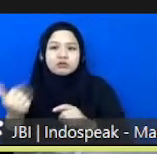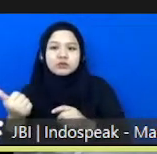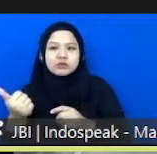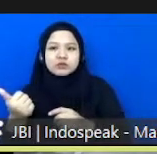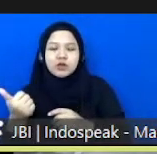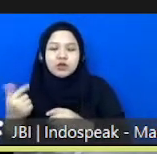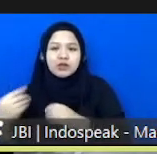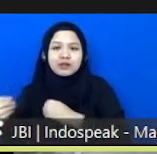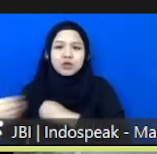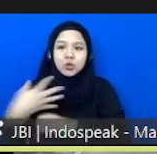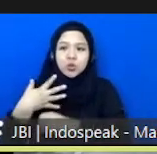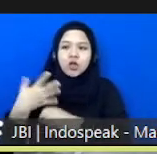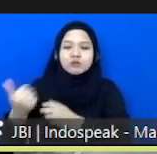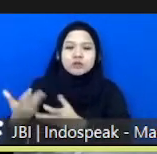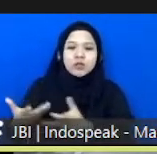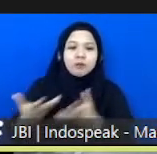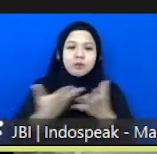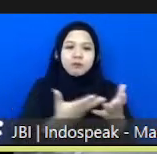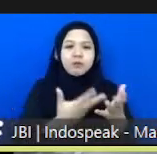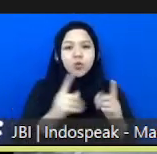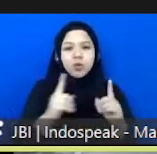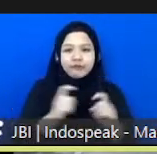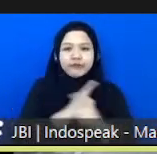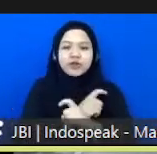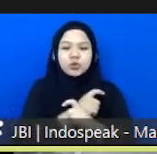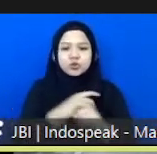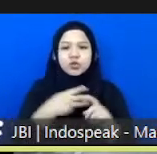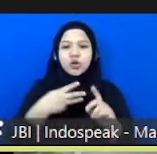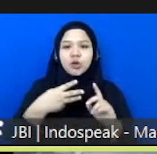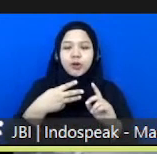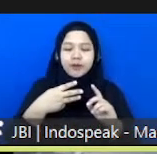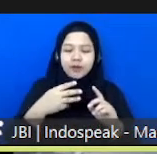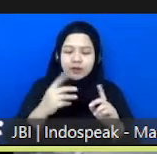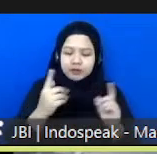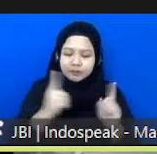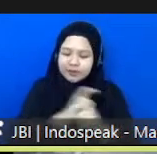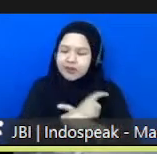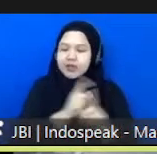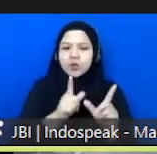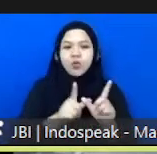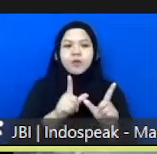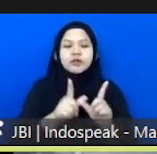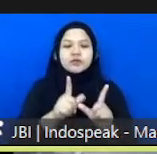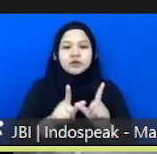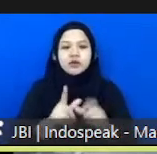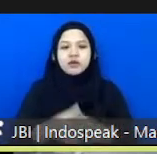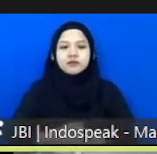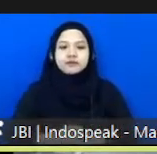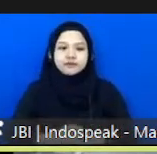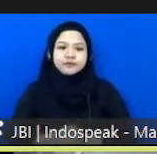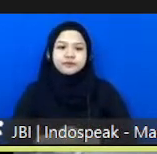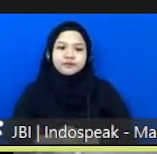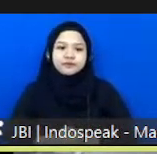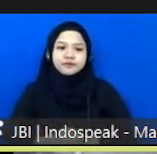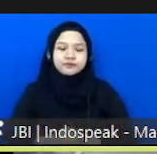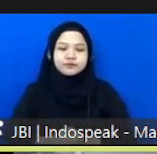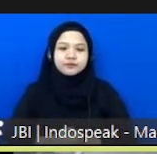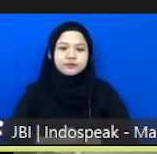the population for years to follow without the need for reapplication.